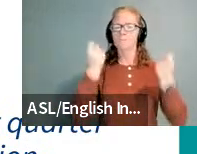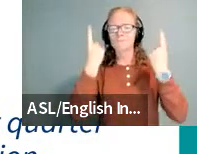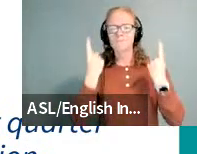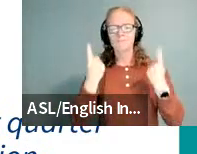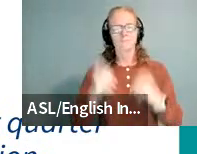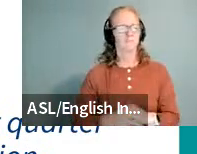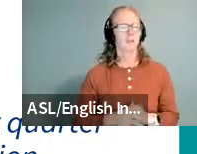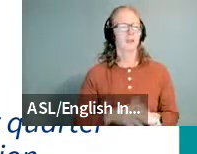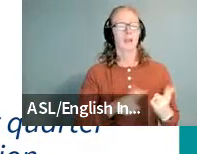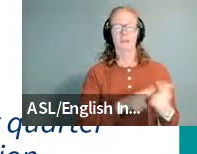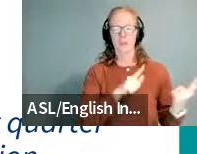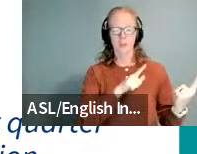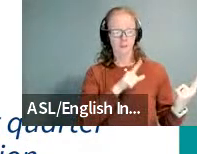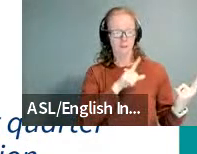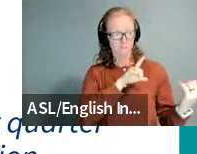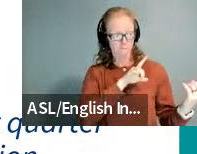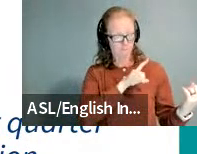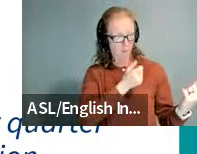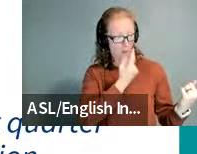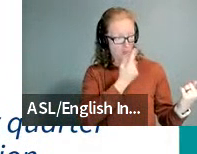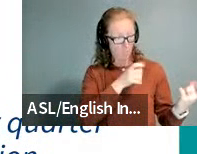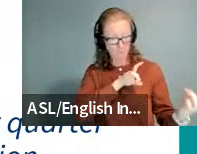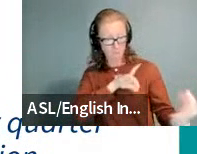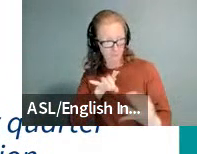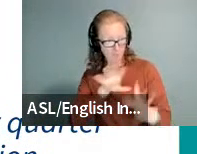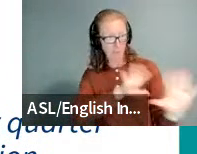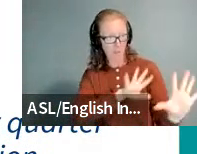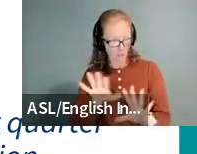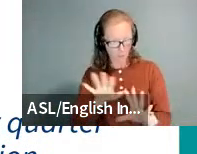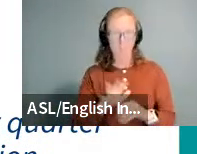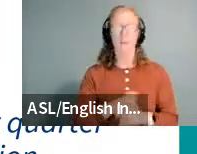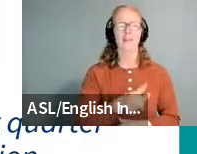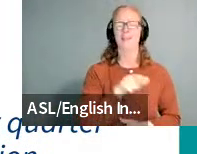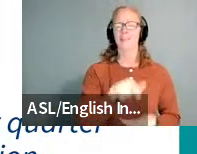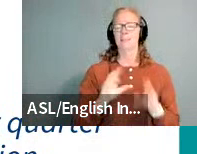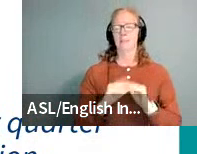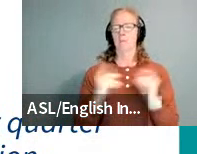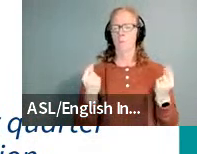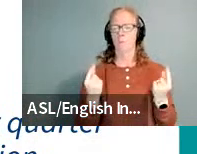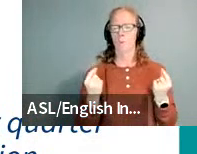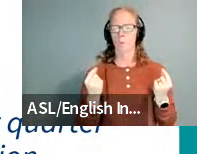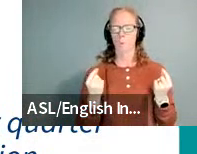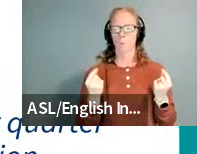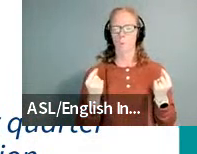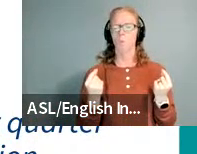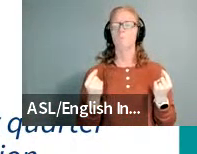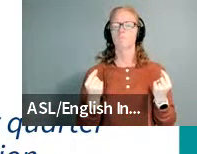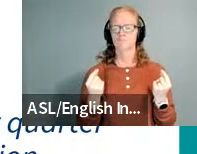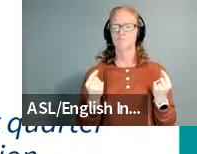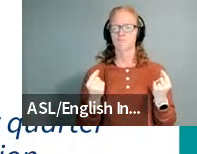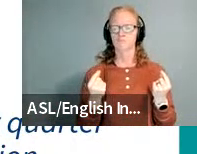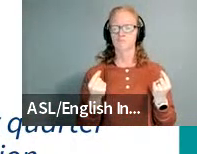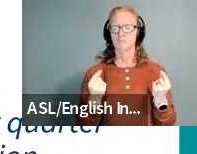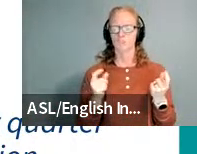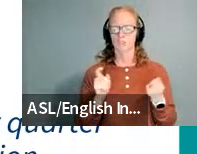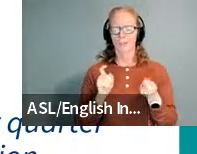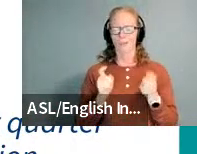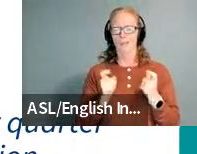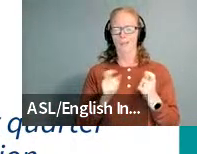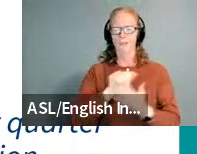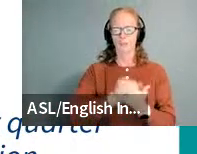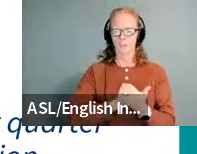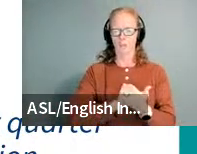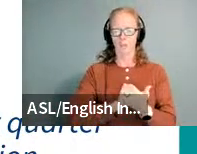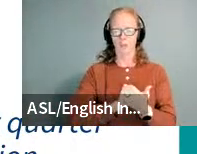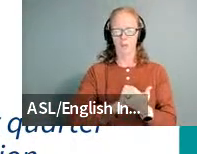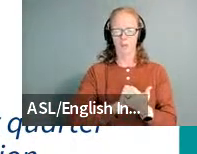to provide feedback. And so as you can see with this meeting, we're kind of resetting a bit of the agenda and really